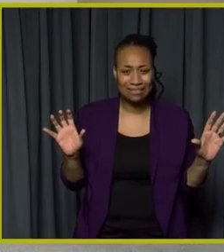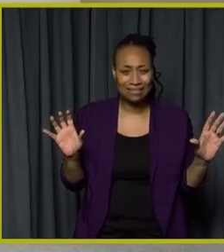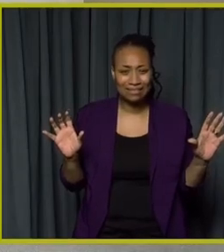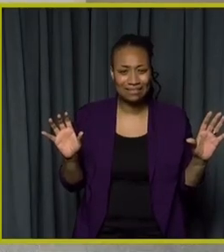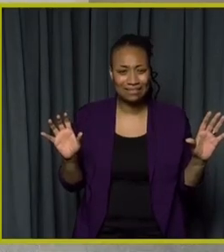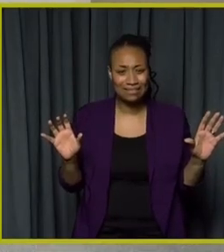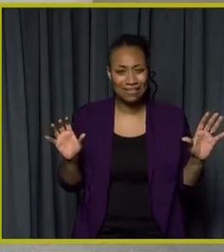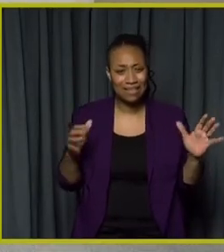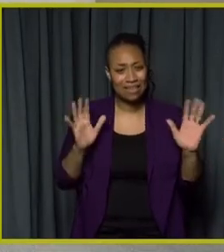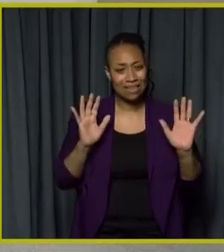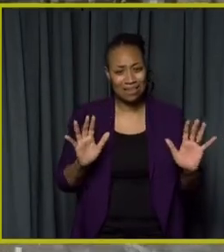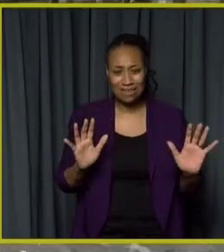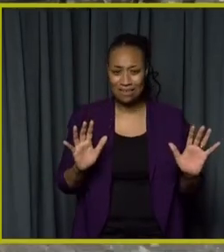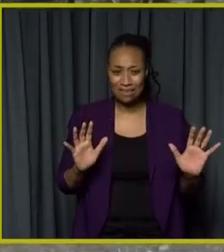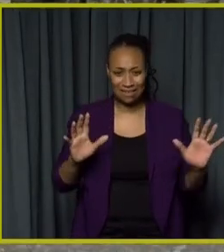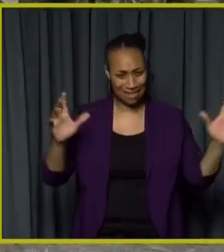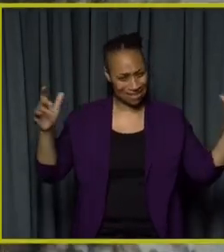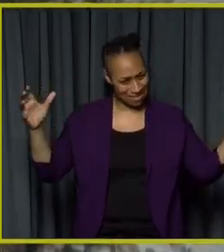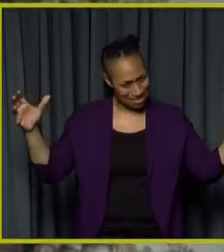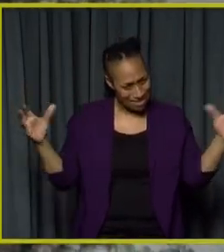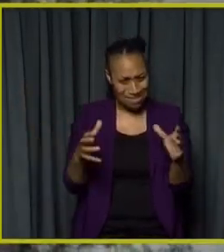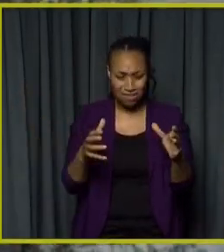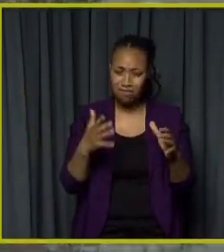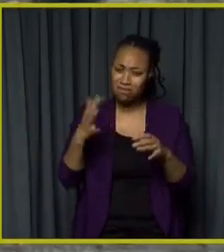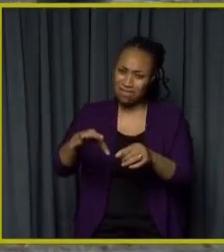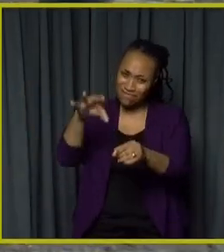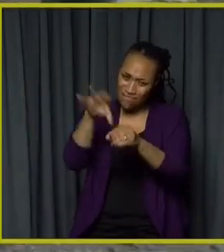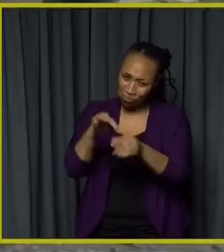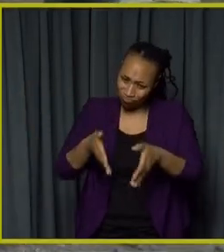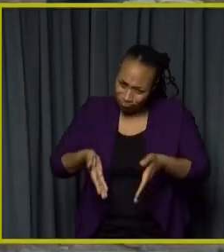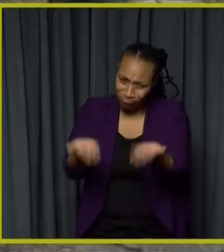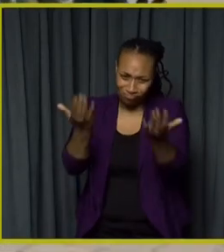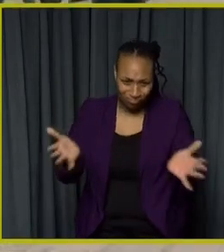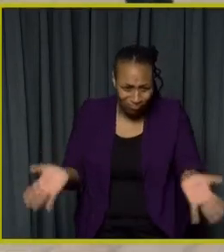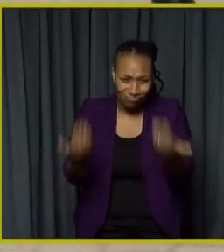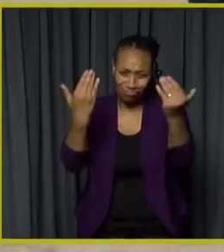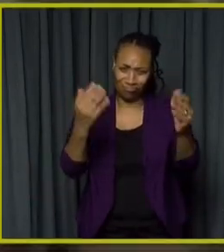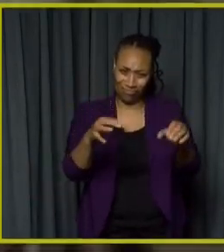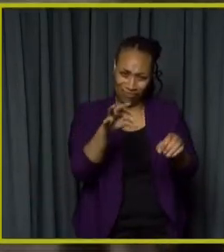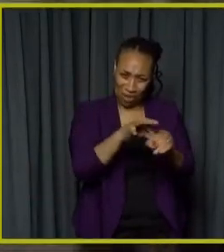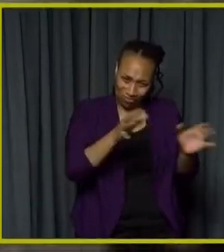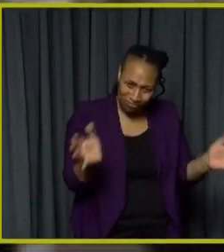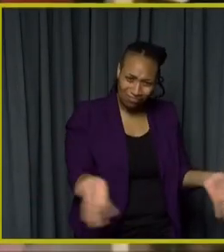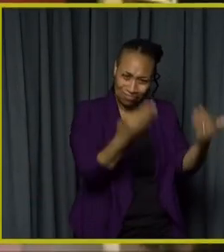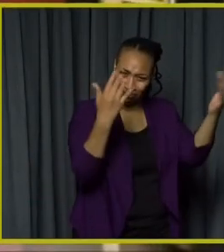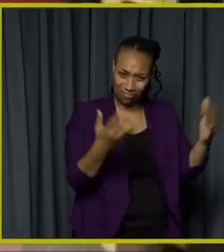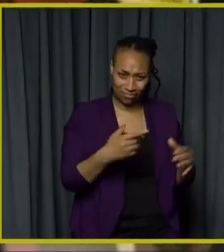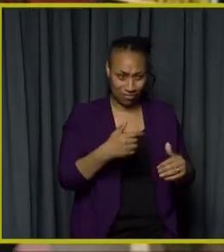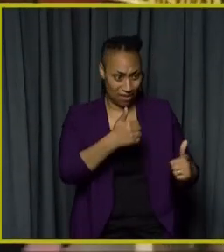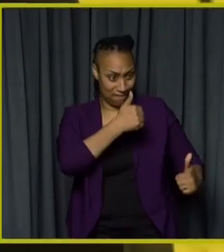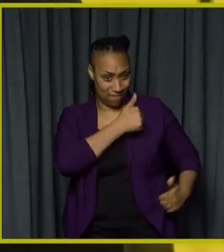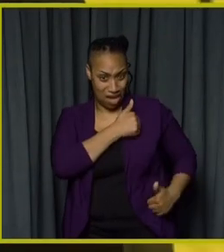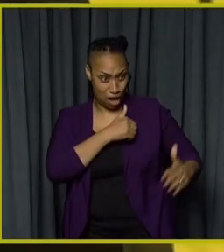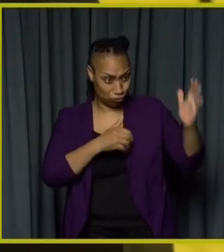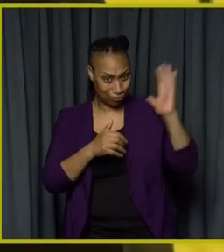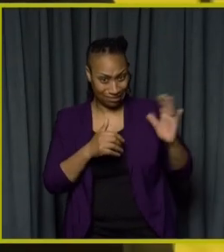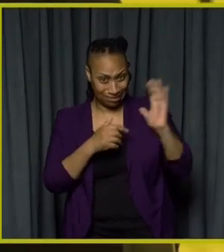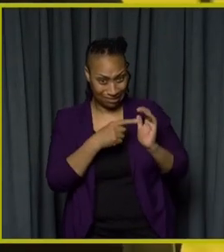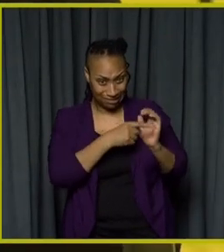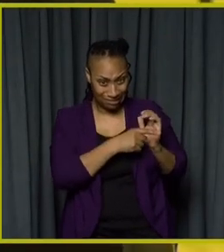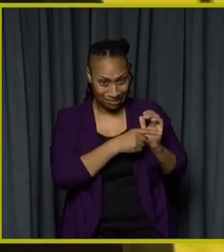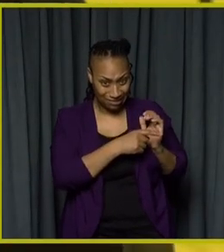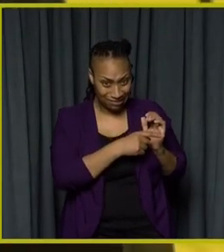the people vote! Yeah. How you honor veterans. When you hold down the poor, you hold